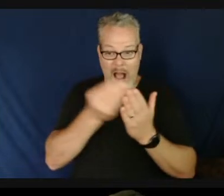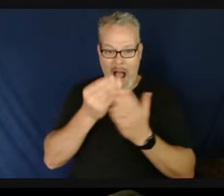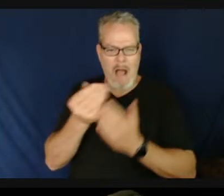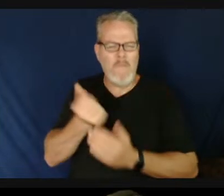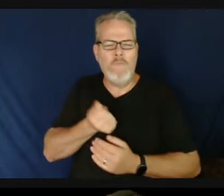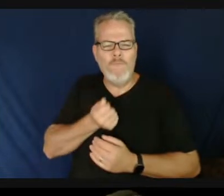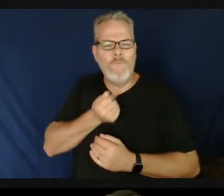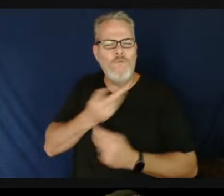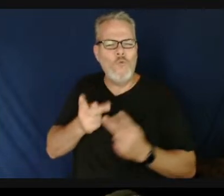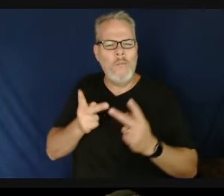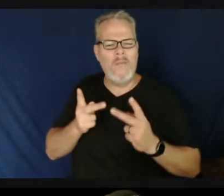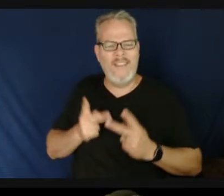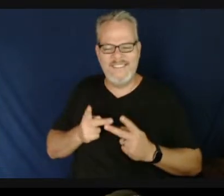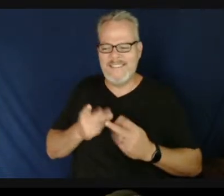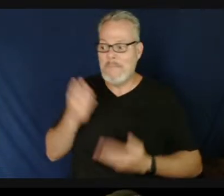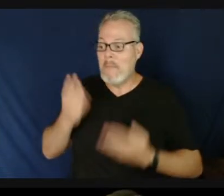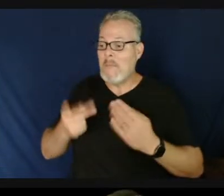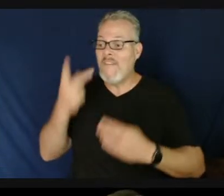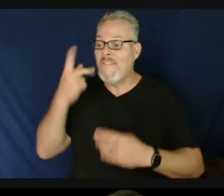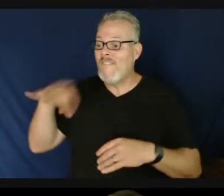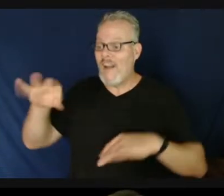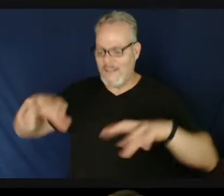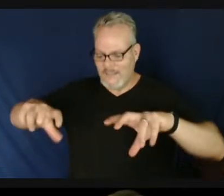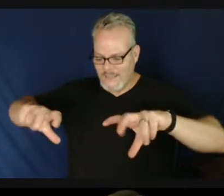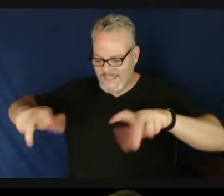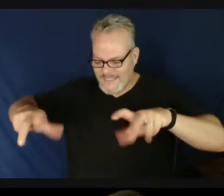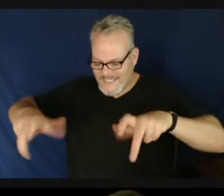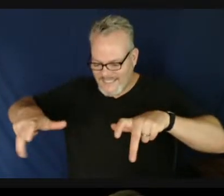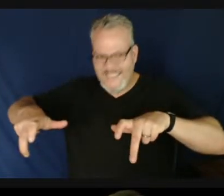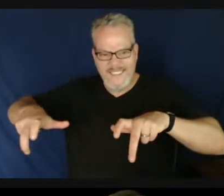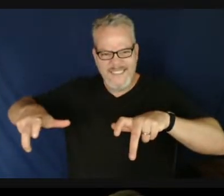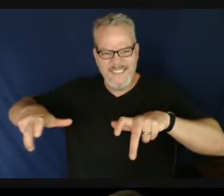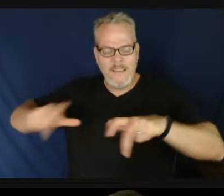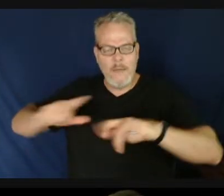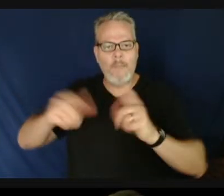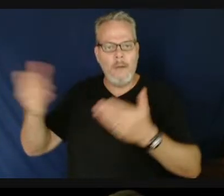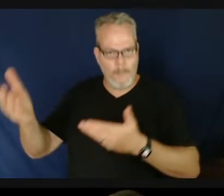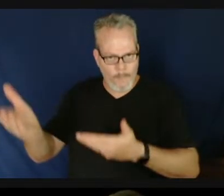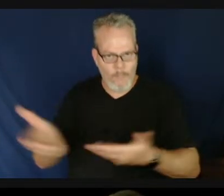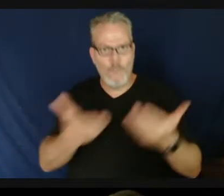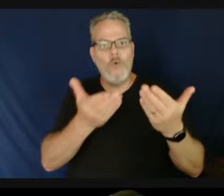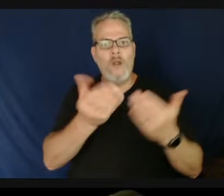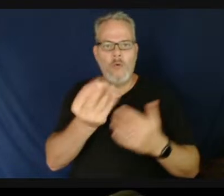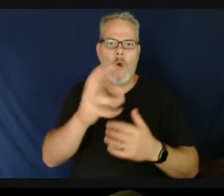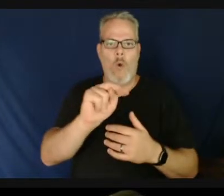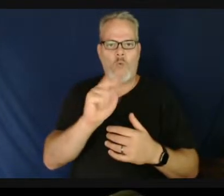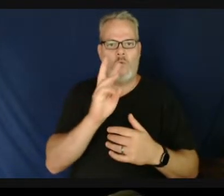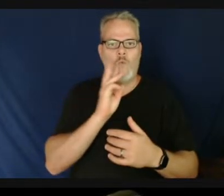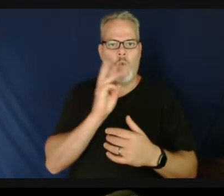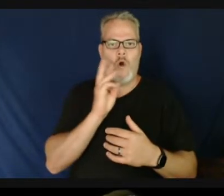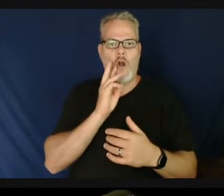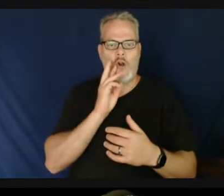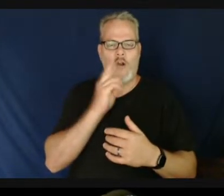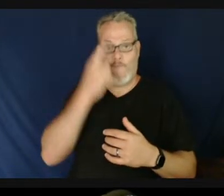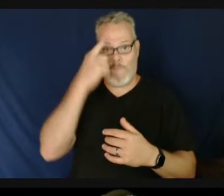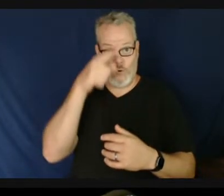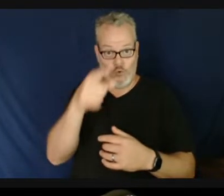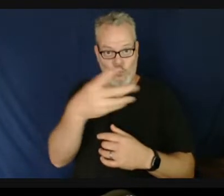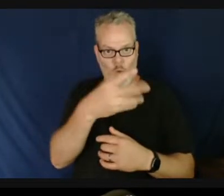get some out of a sink somewhere, but bring your own bottled water up there, refillable, especially for you and your